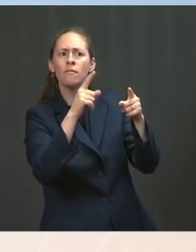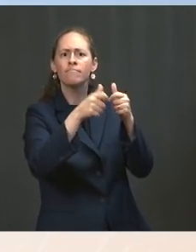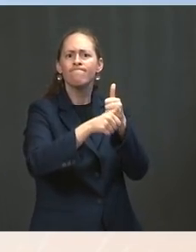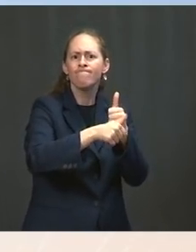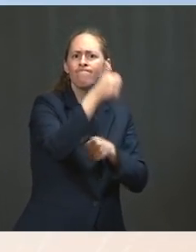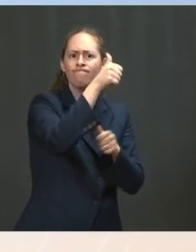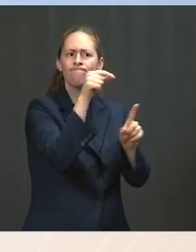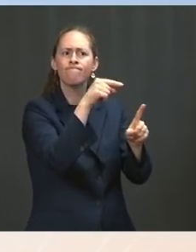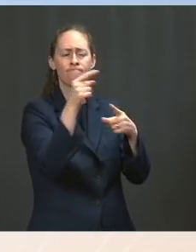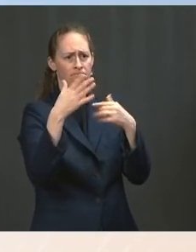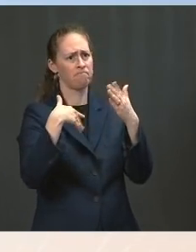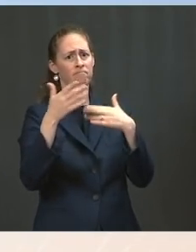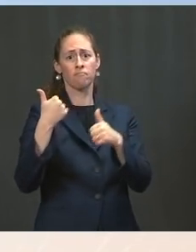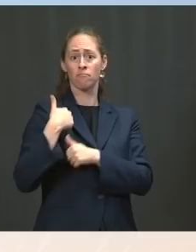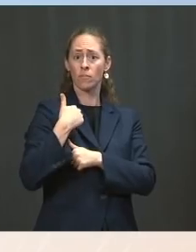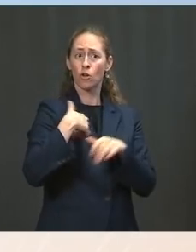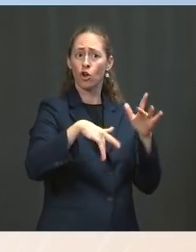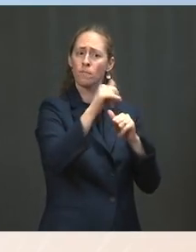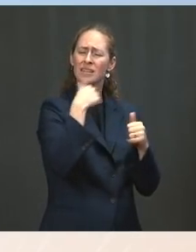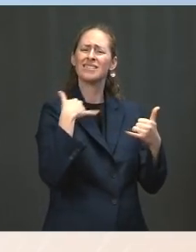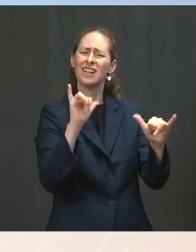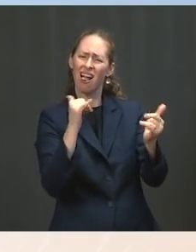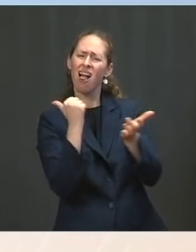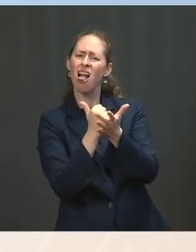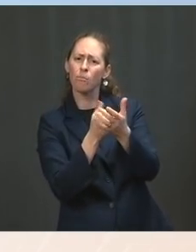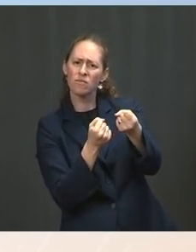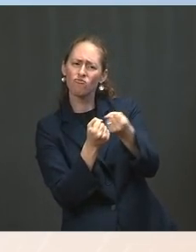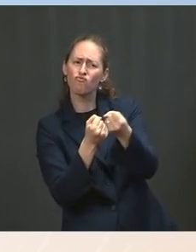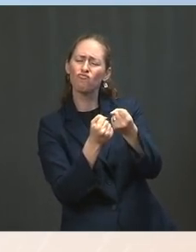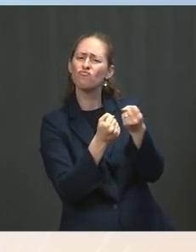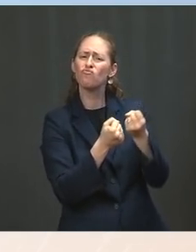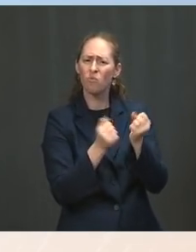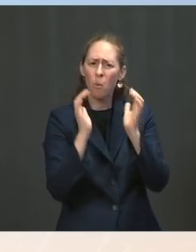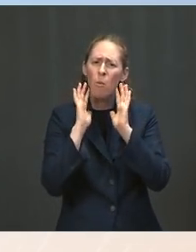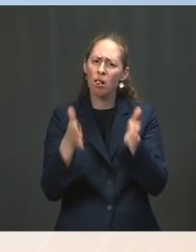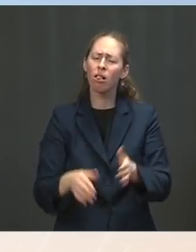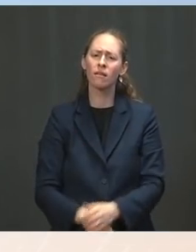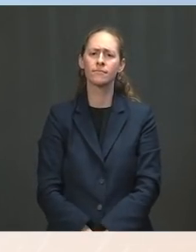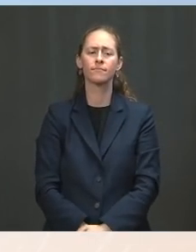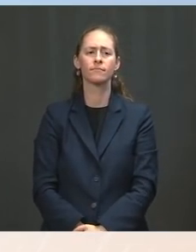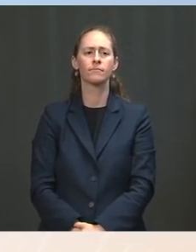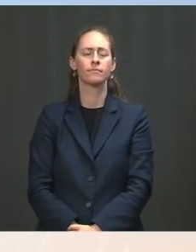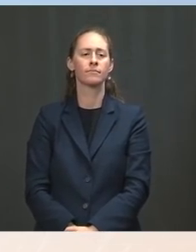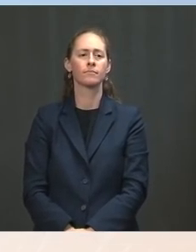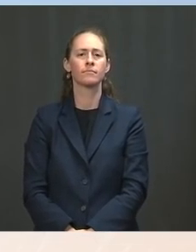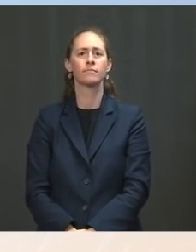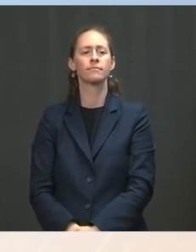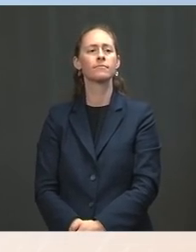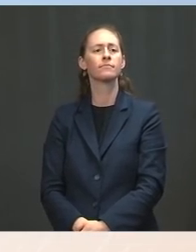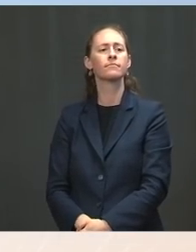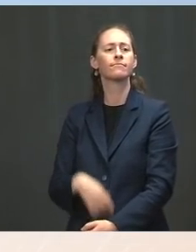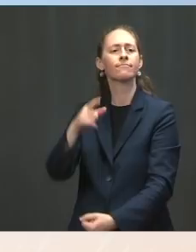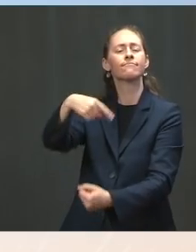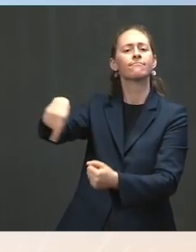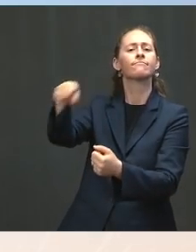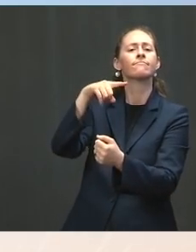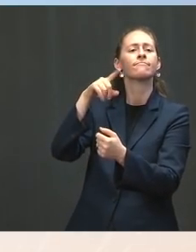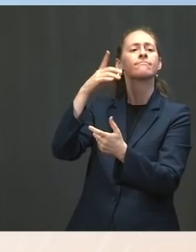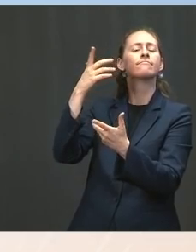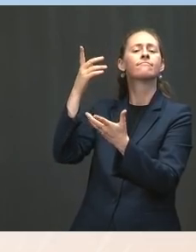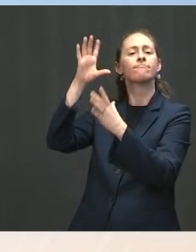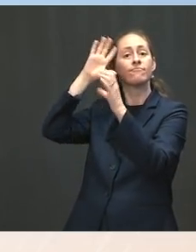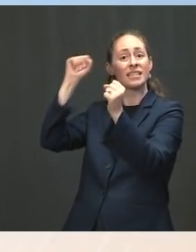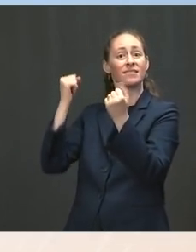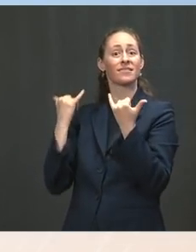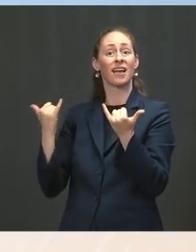have left. Yes. Thank you, sir. The president has criticized his predecessor. He's criticized the Afghan army, the Afghan government